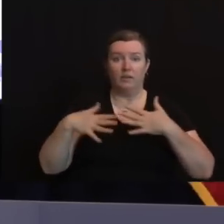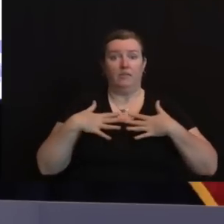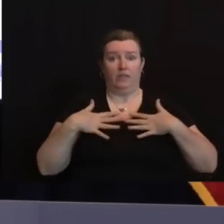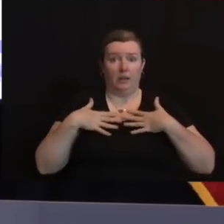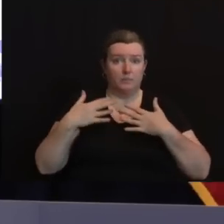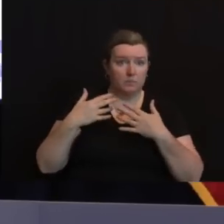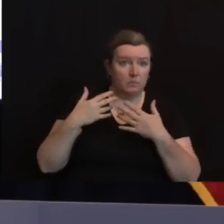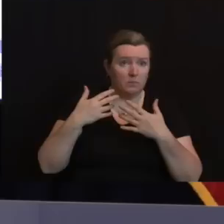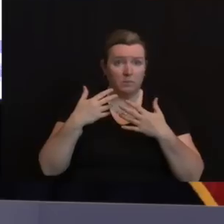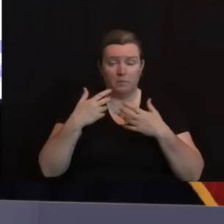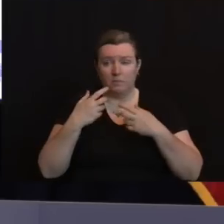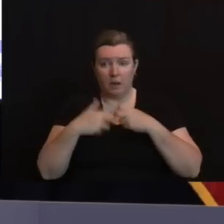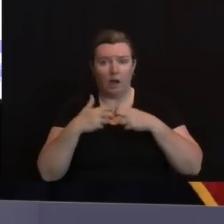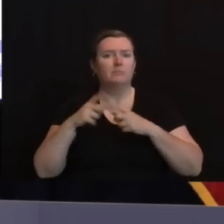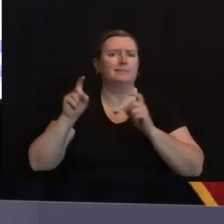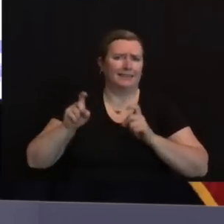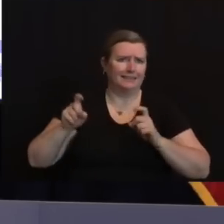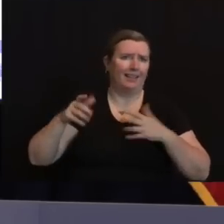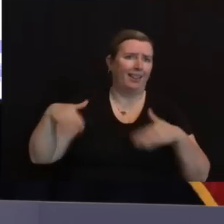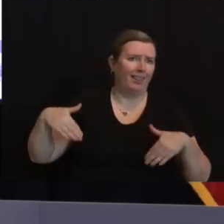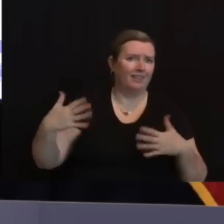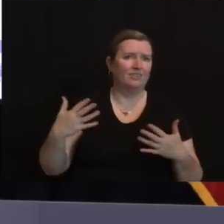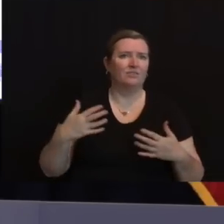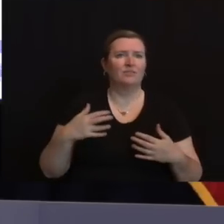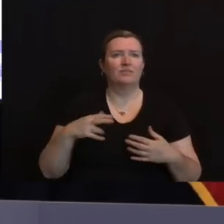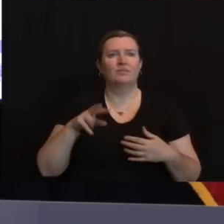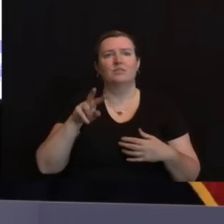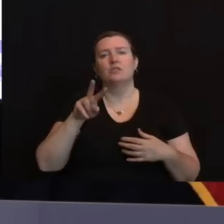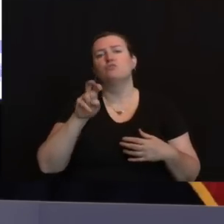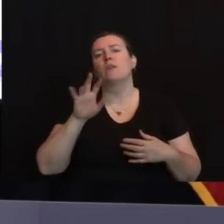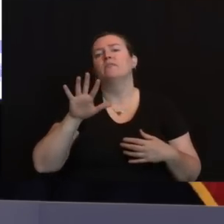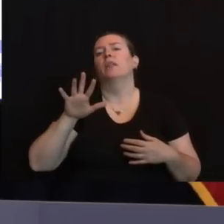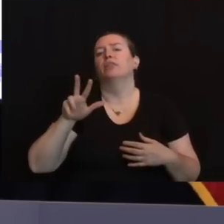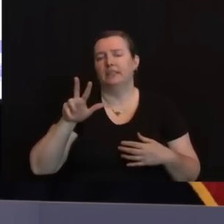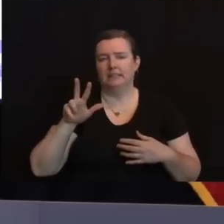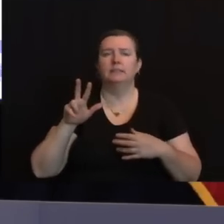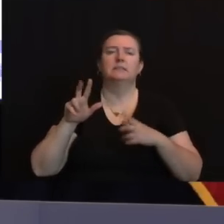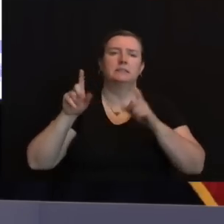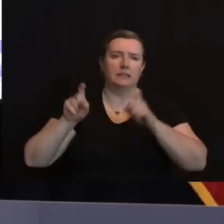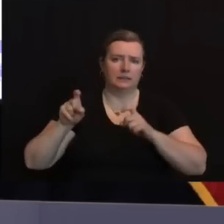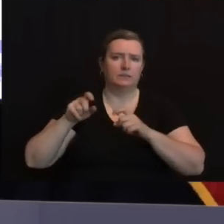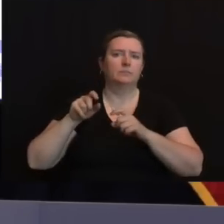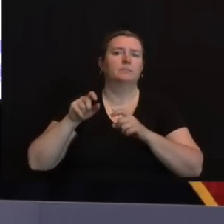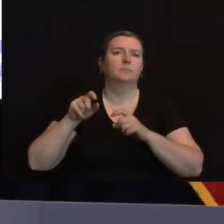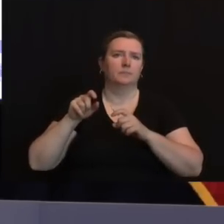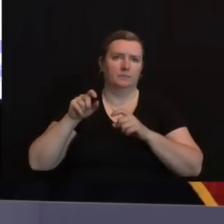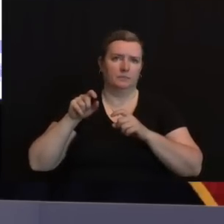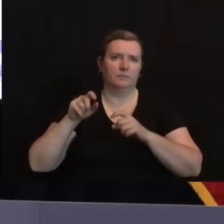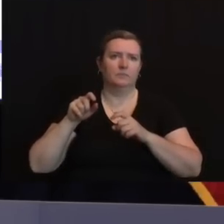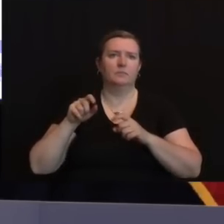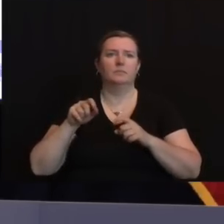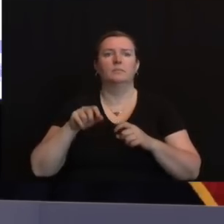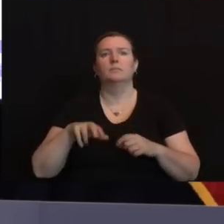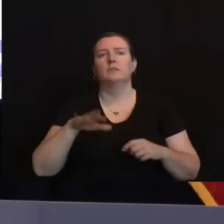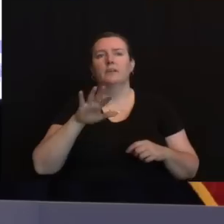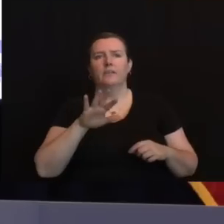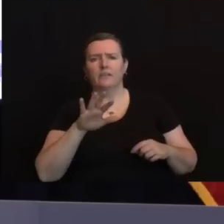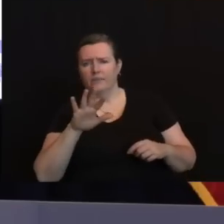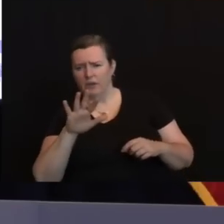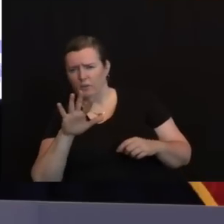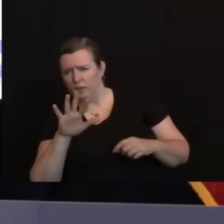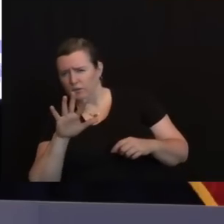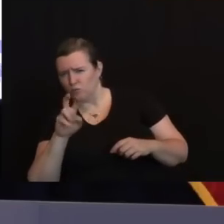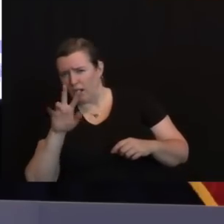symptoms, there were 253. The conversion rate on discharge